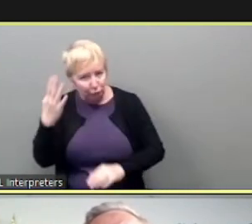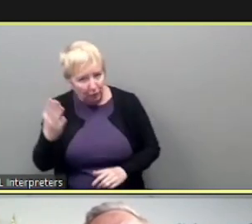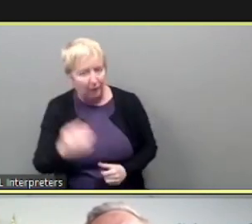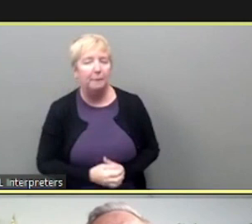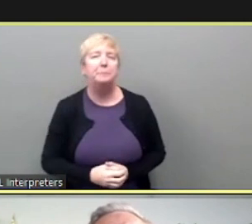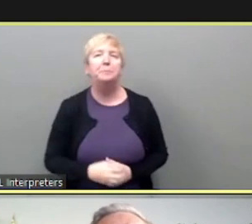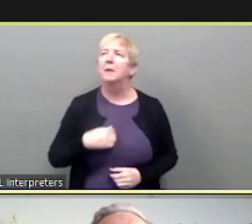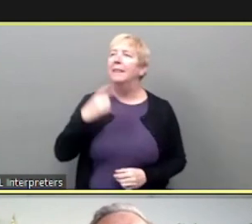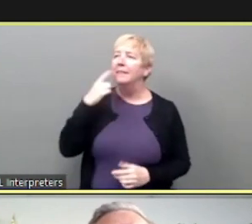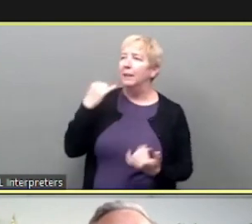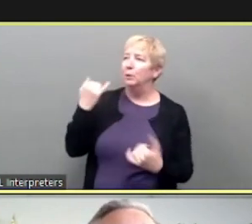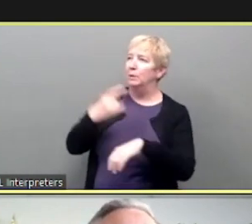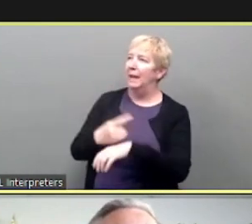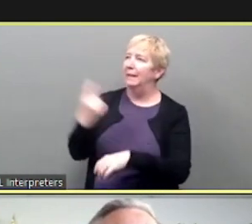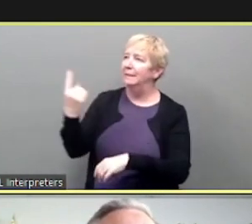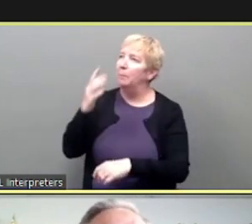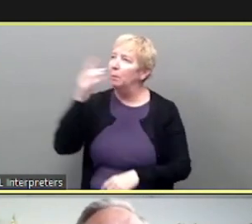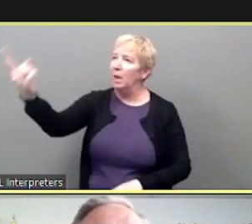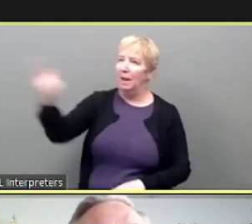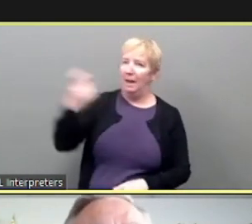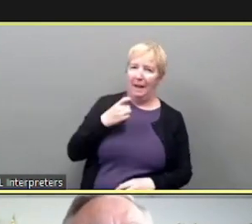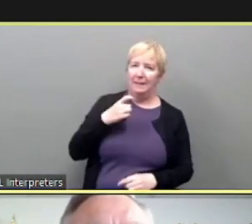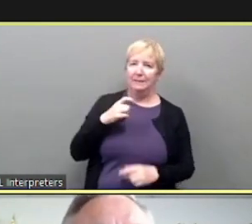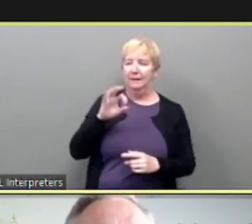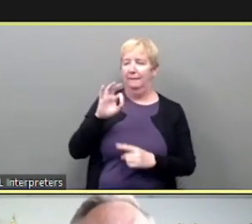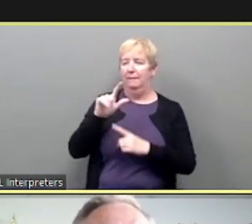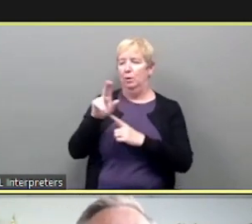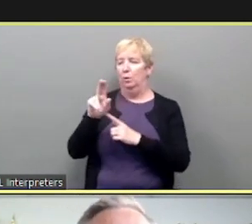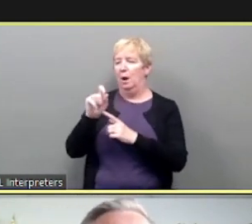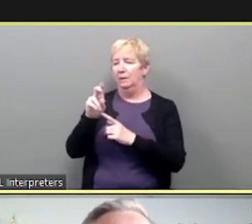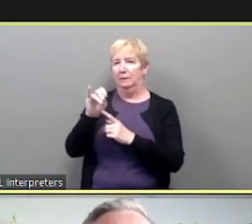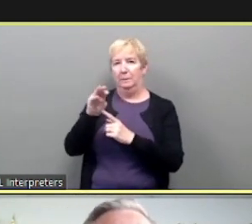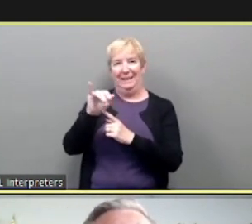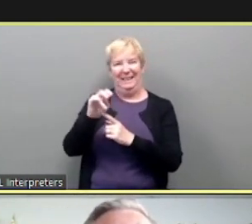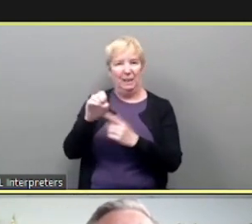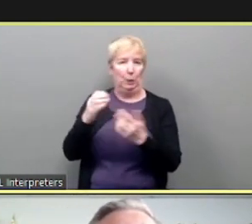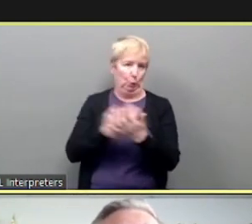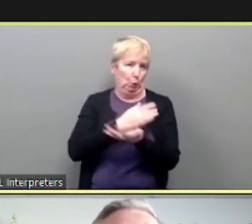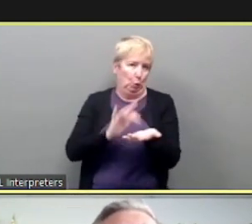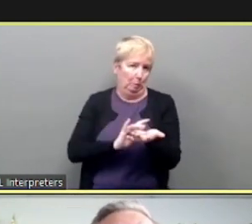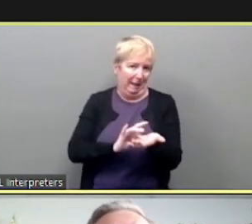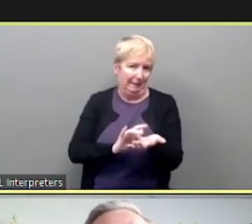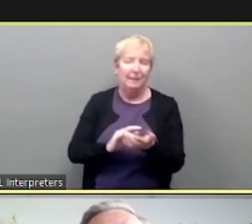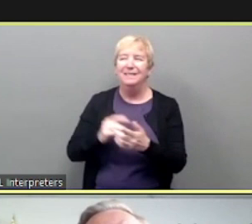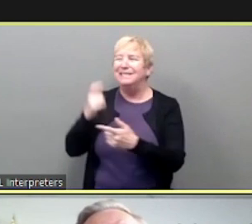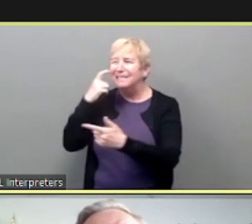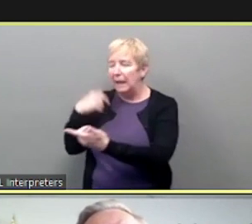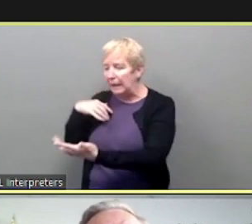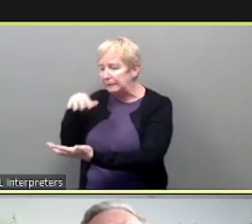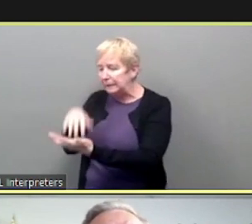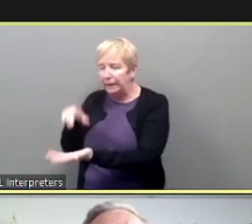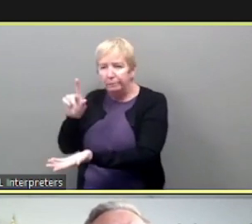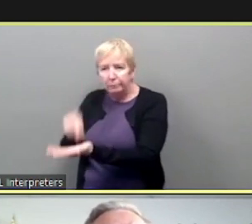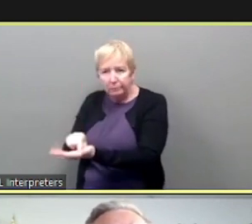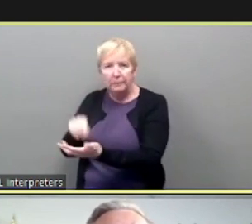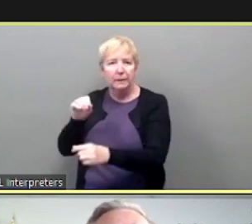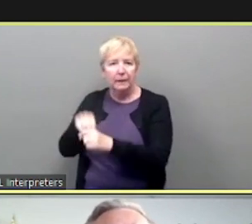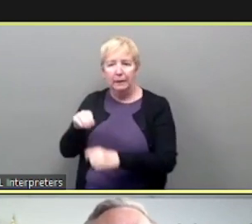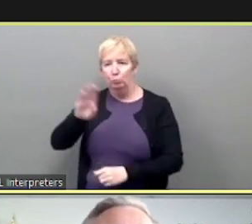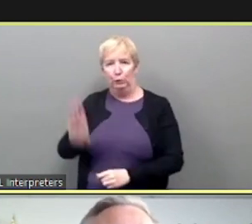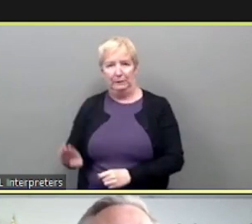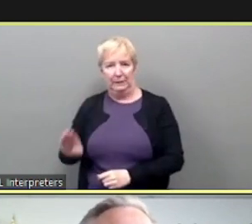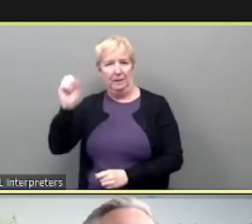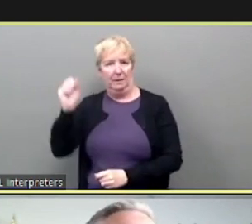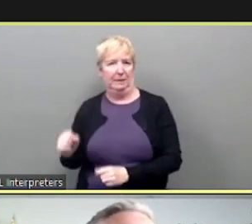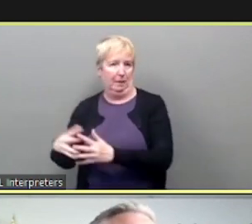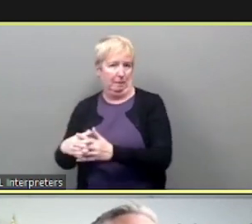about fluvoxamine. It's an antidepressant. There was a study done in Brazil about the effectiveness of that treatment. I'm happy